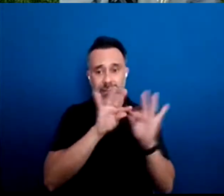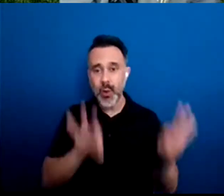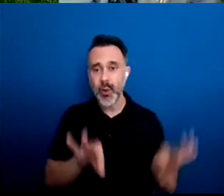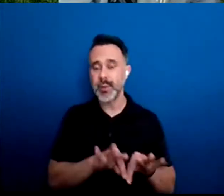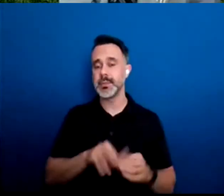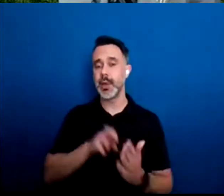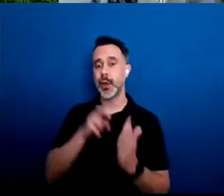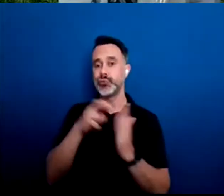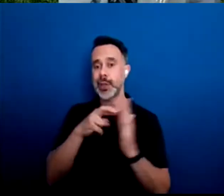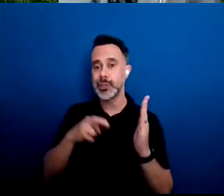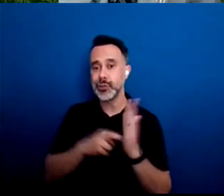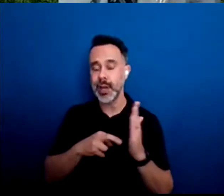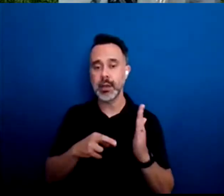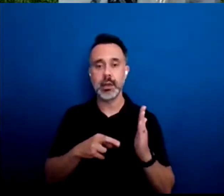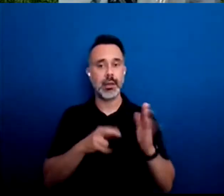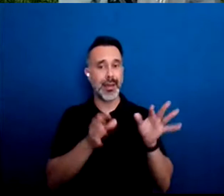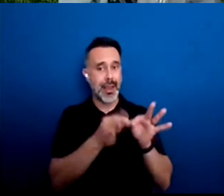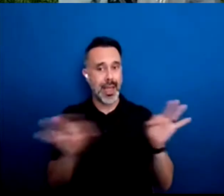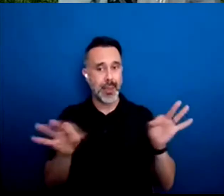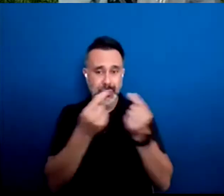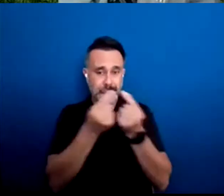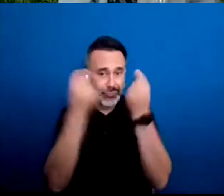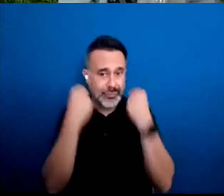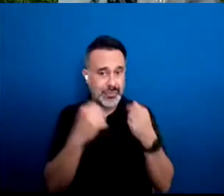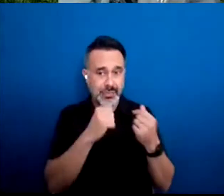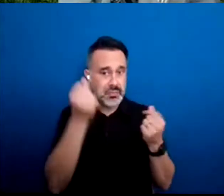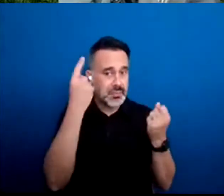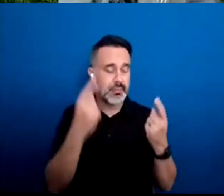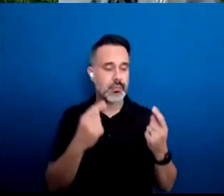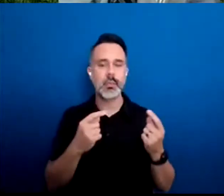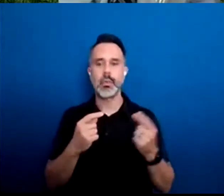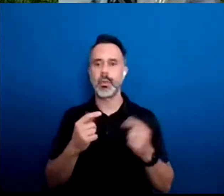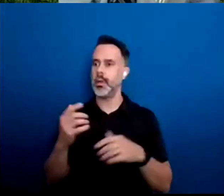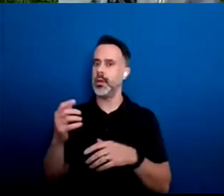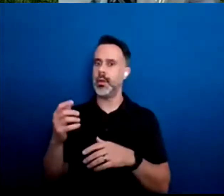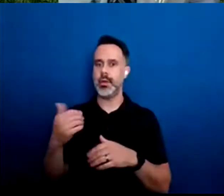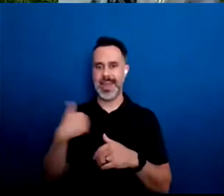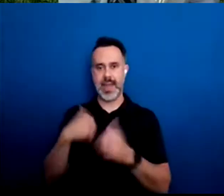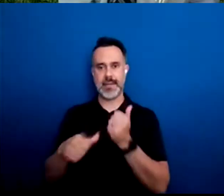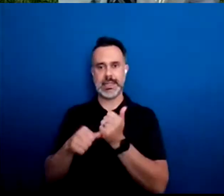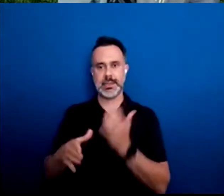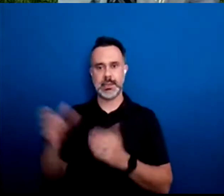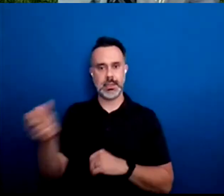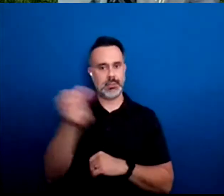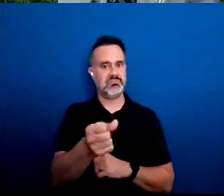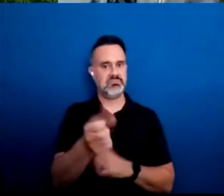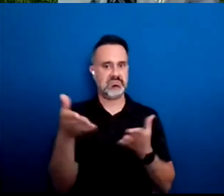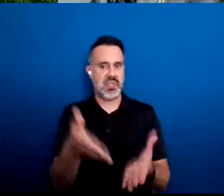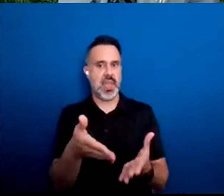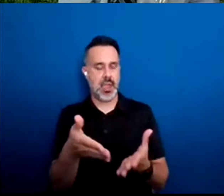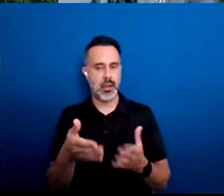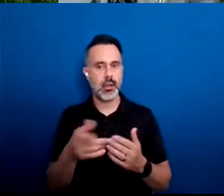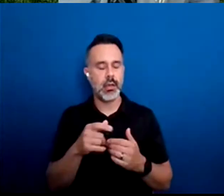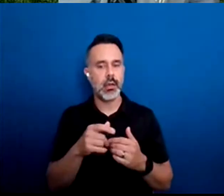barriers. And so that's, again, one way that we try to work on that. You did mention about